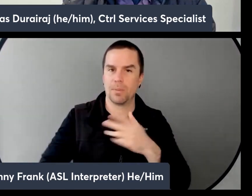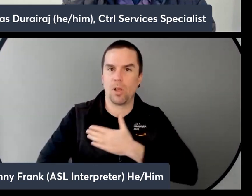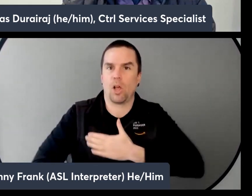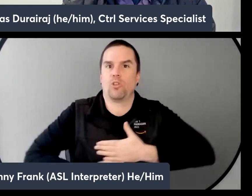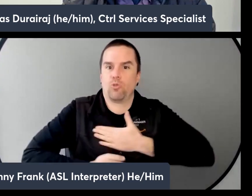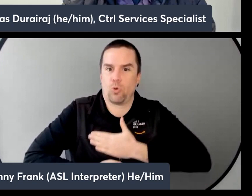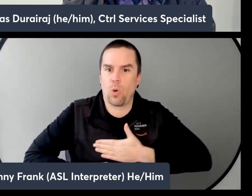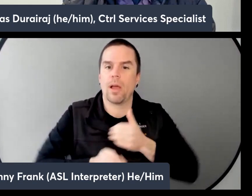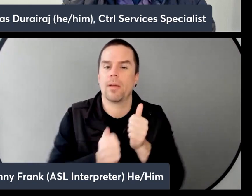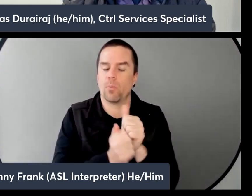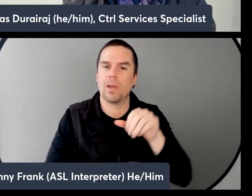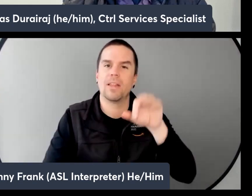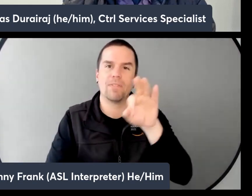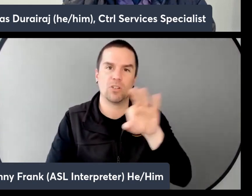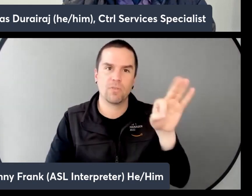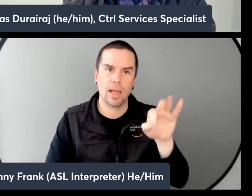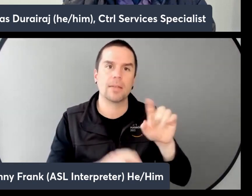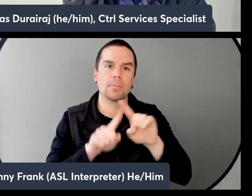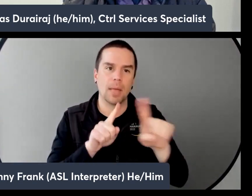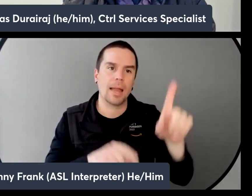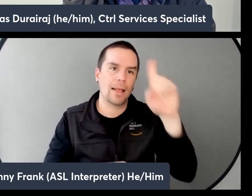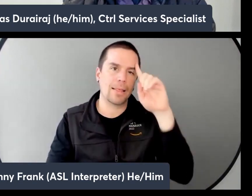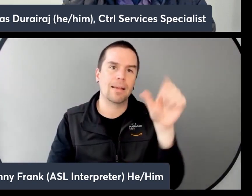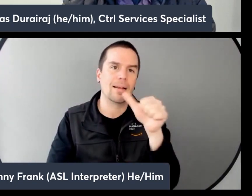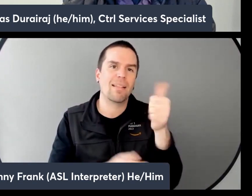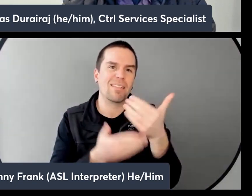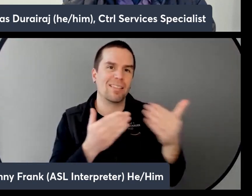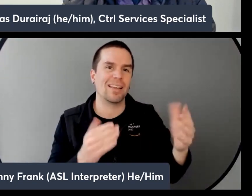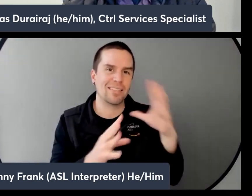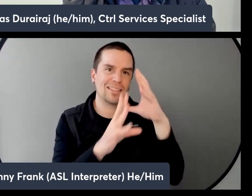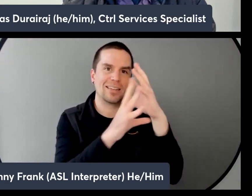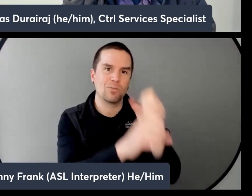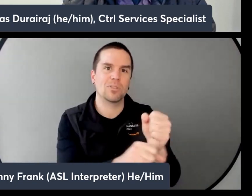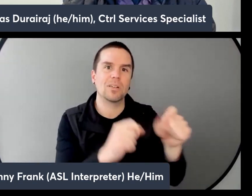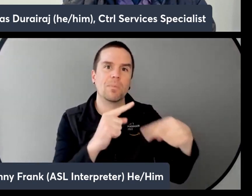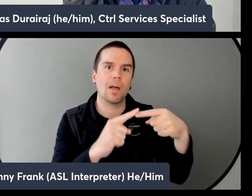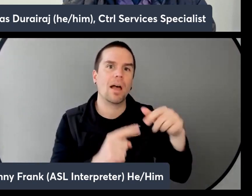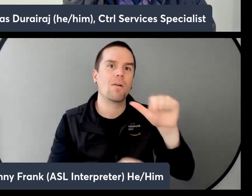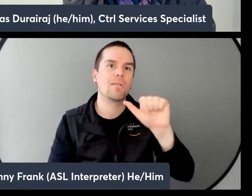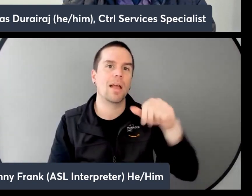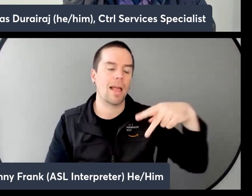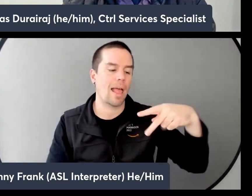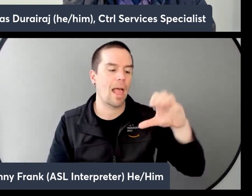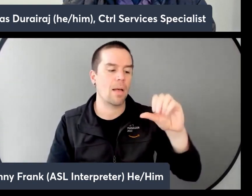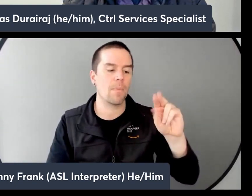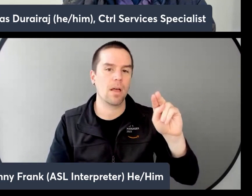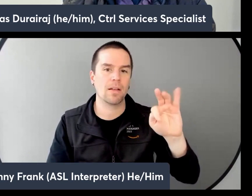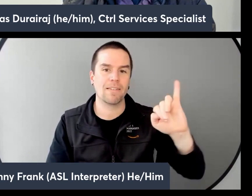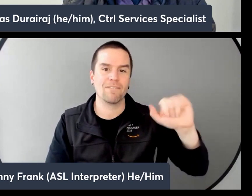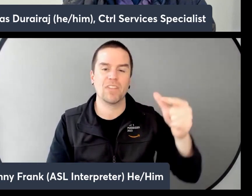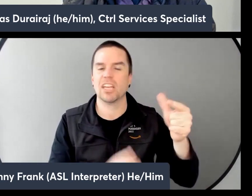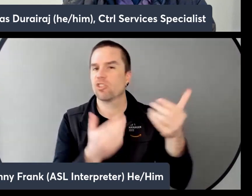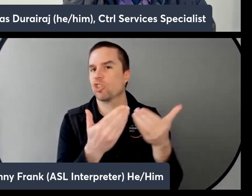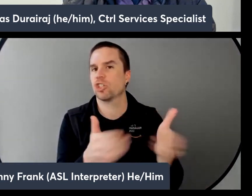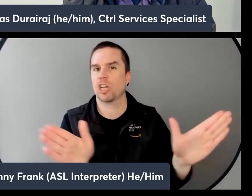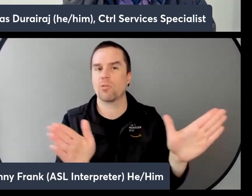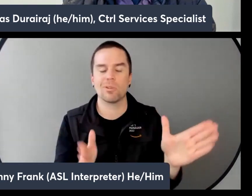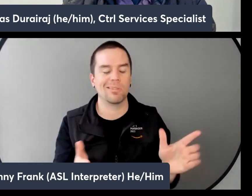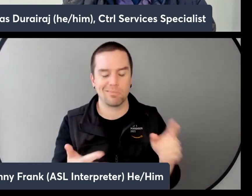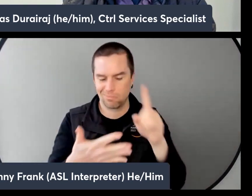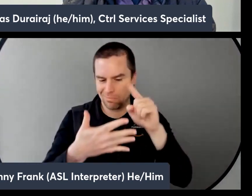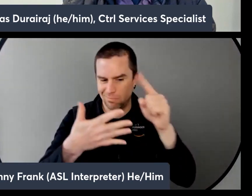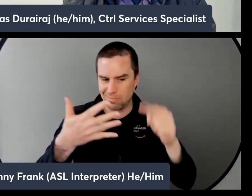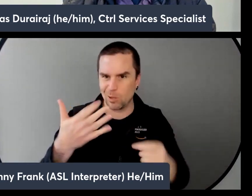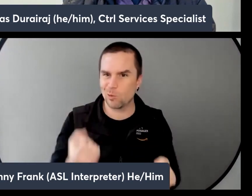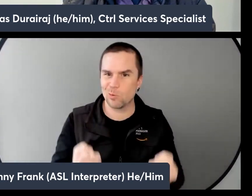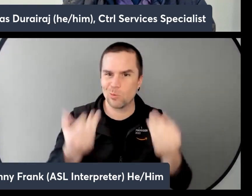What I also think is just interesting about app config in general is that like there are so many other reasons why you